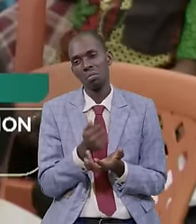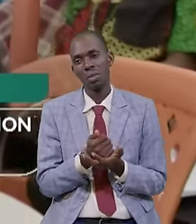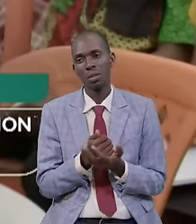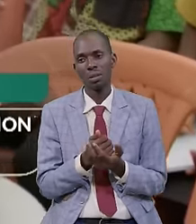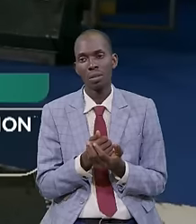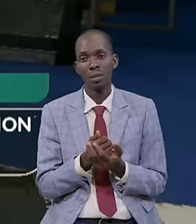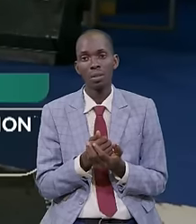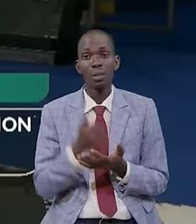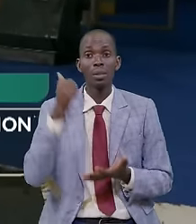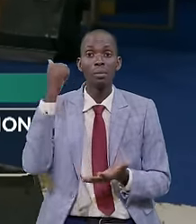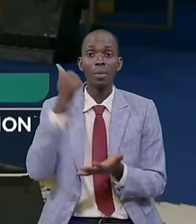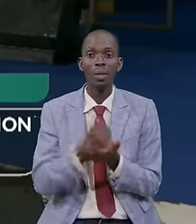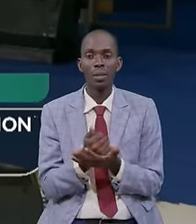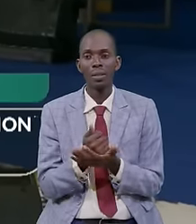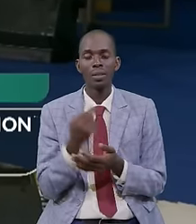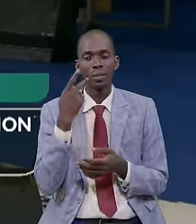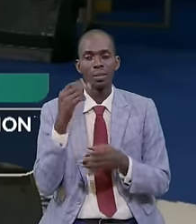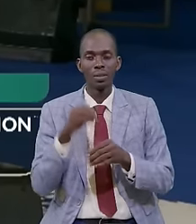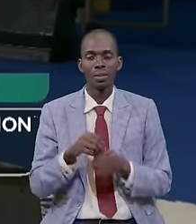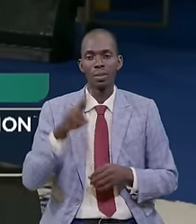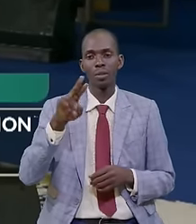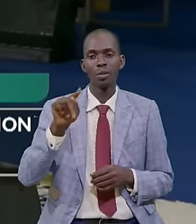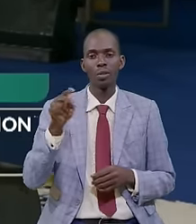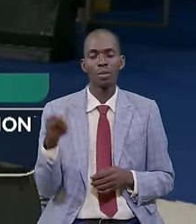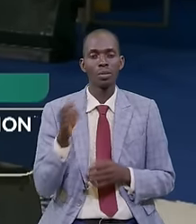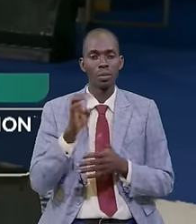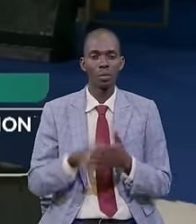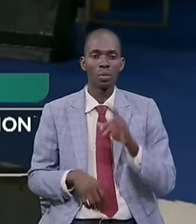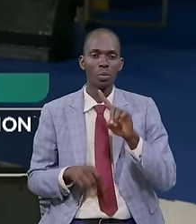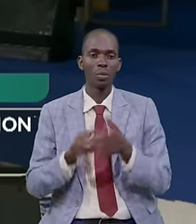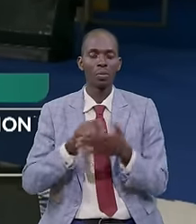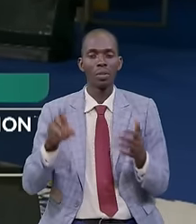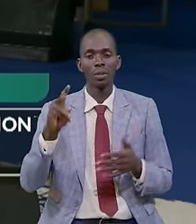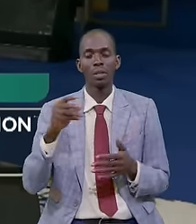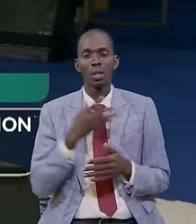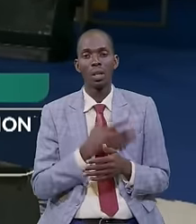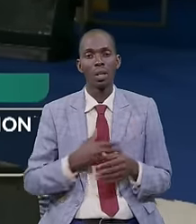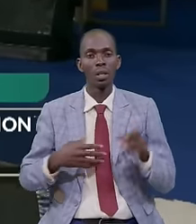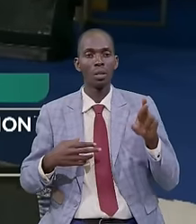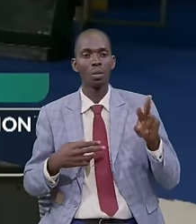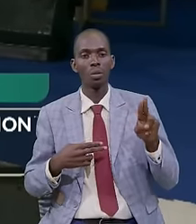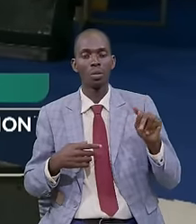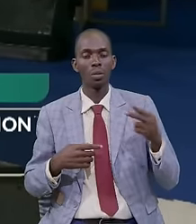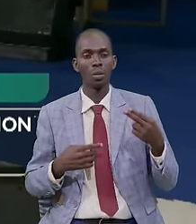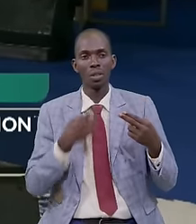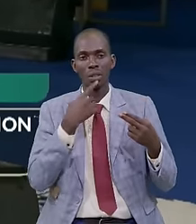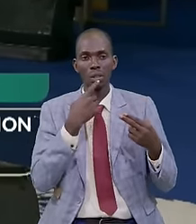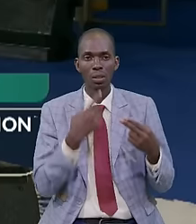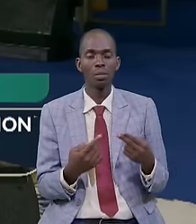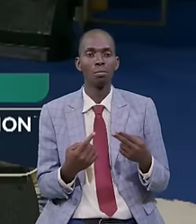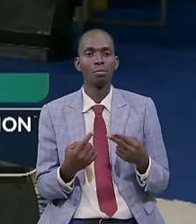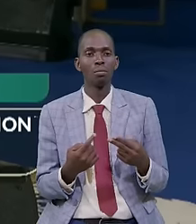chapter 1, and I'm reading from verse 16. And Ruth said, entreat me